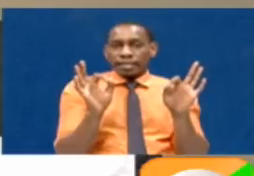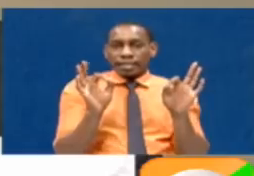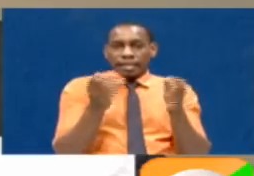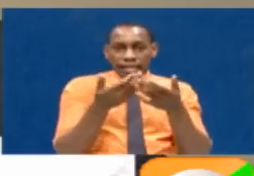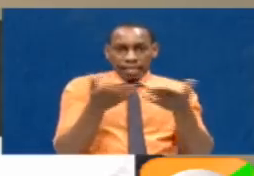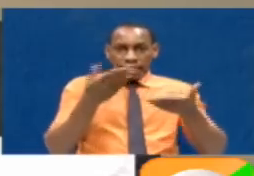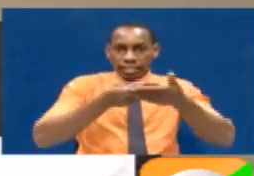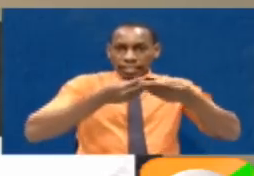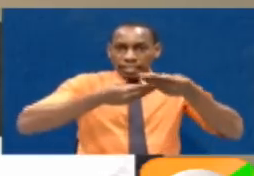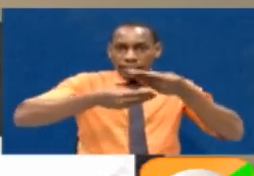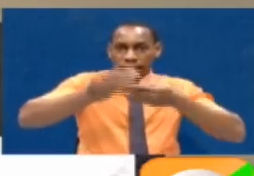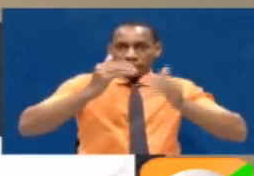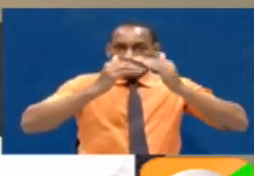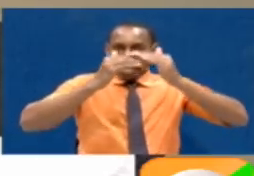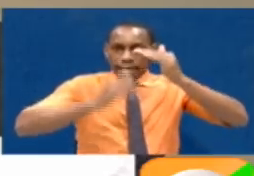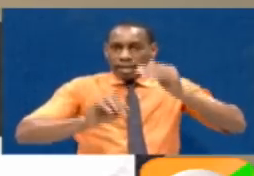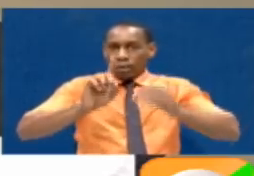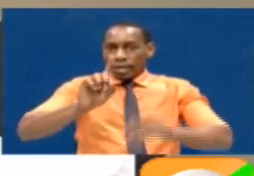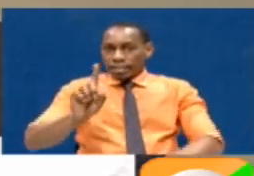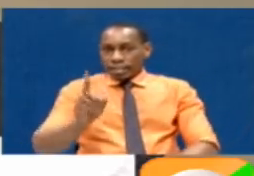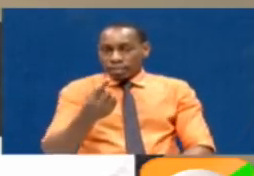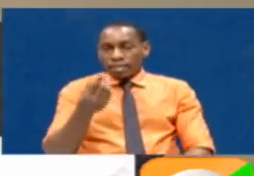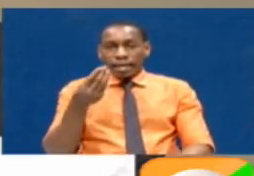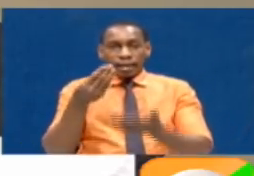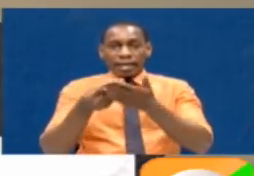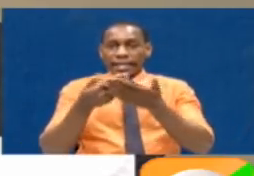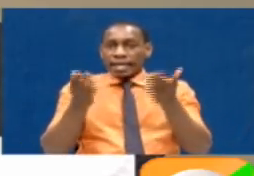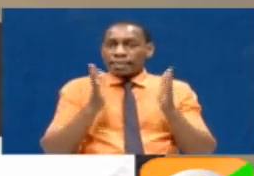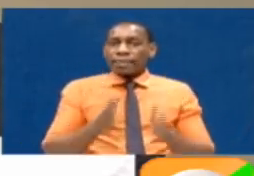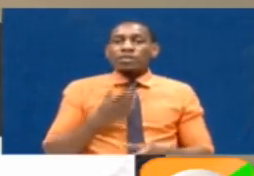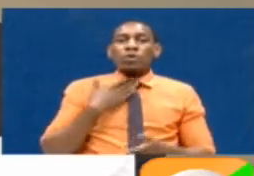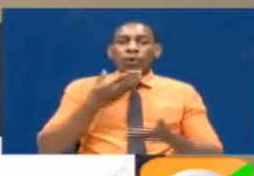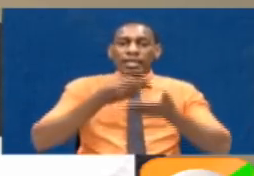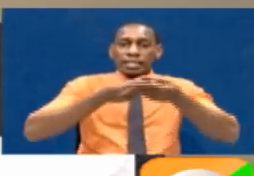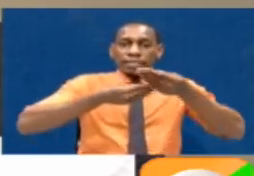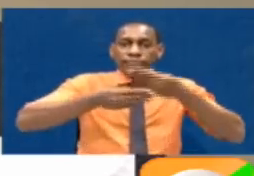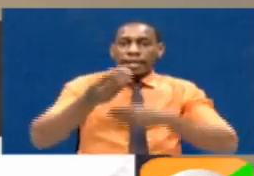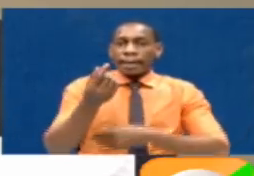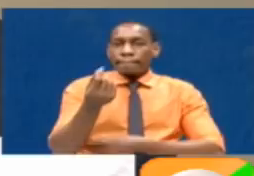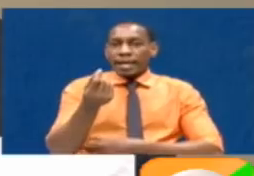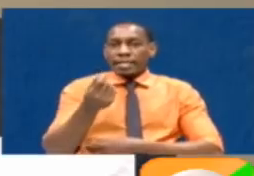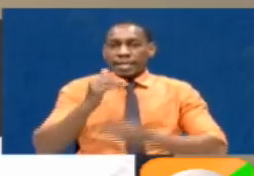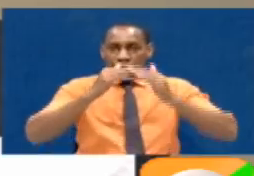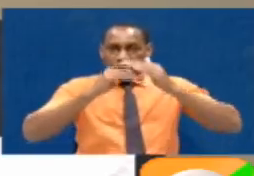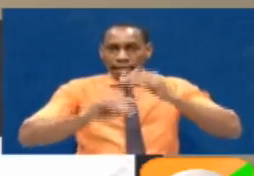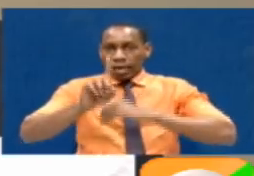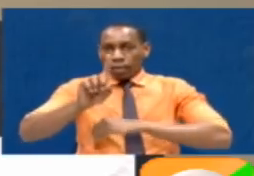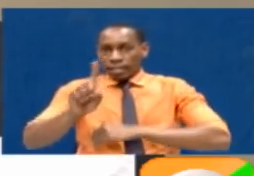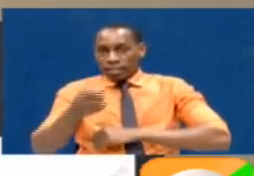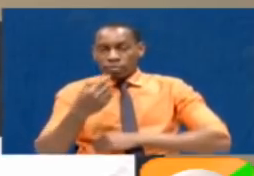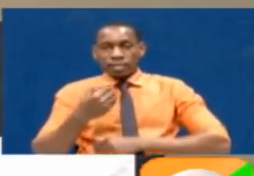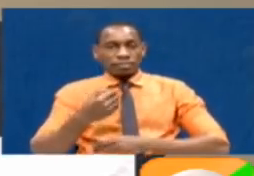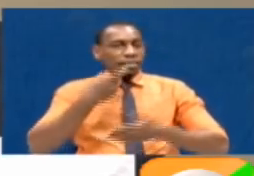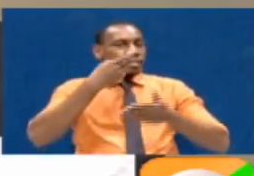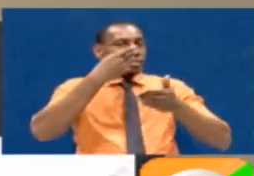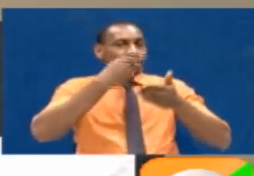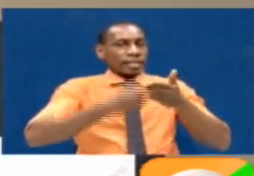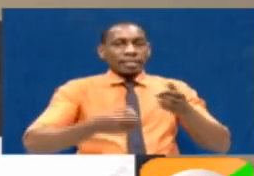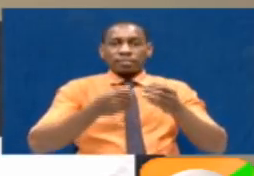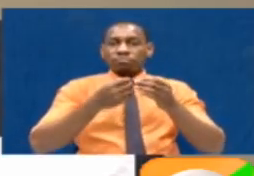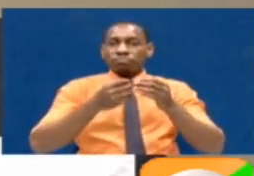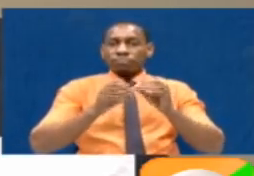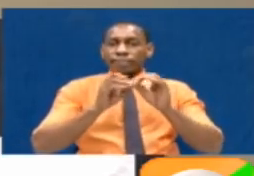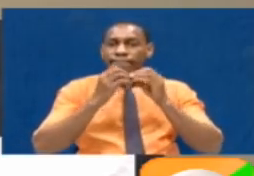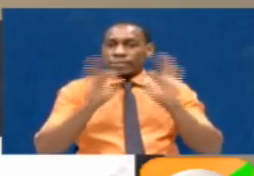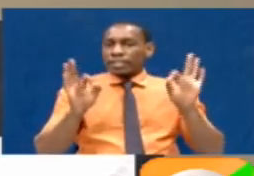any transactions below 1,000. So anyone who's transferring money below 1,000, we have zero rated that. That